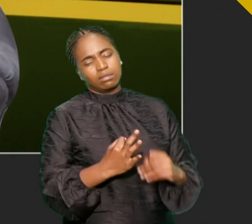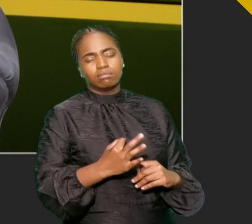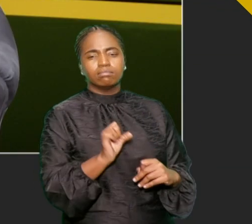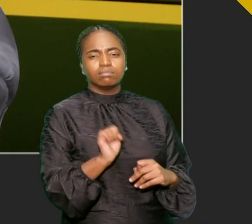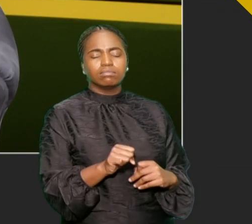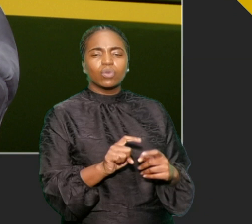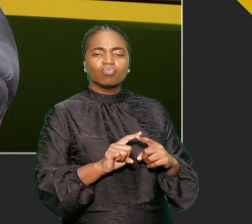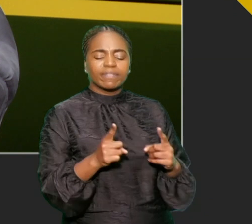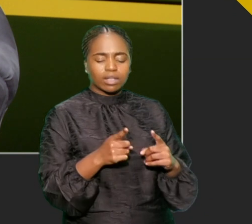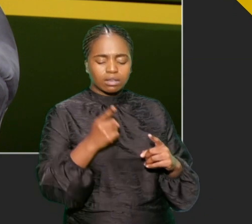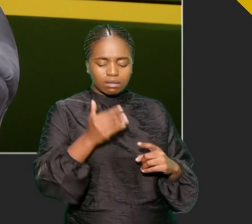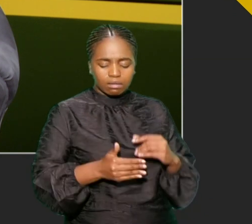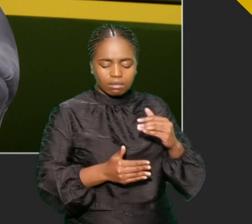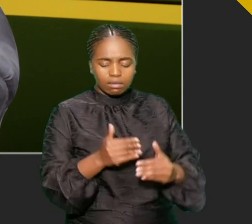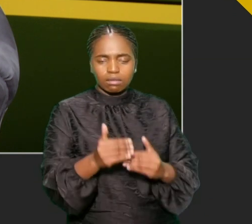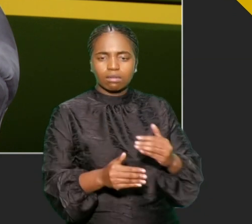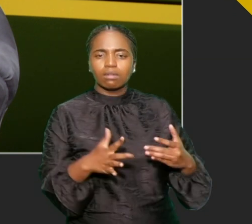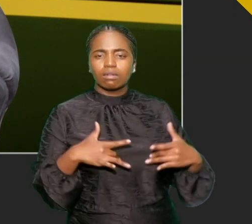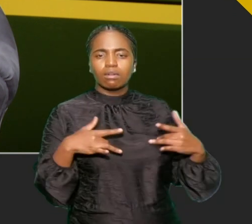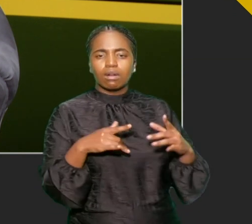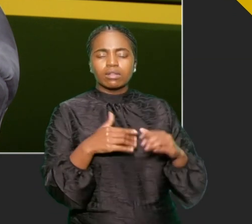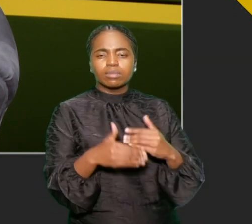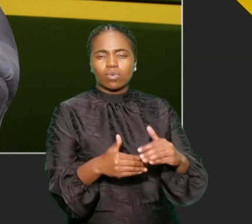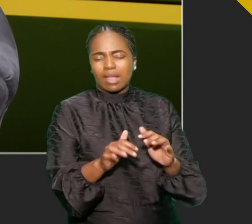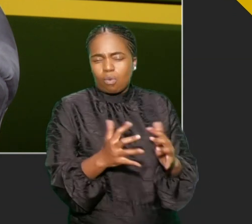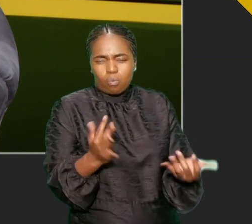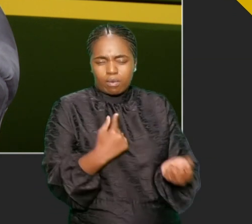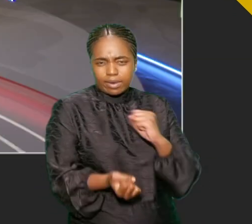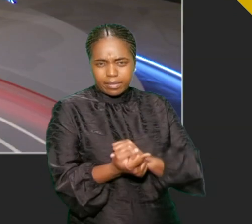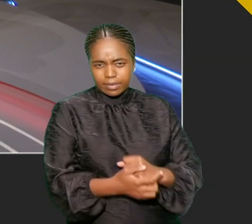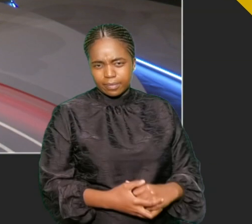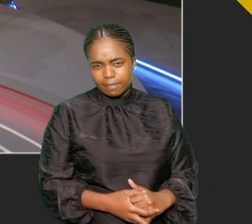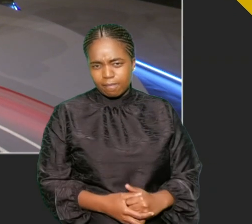different stages that you had to go through in this process?